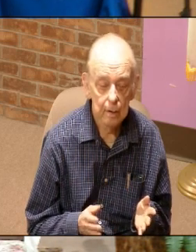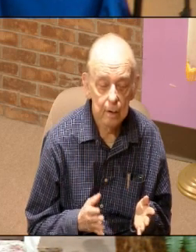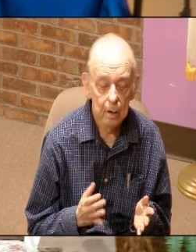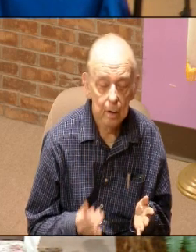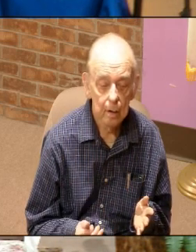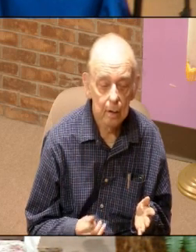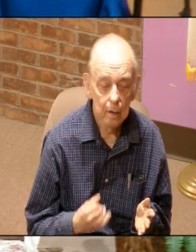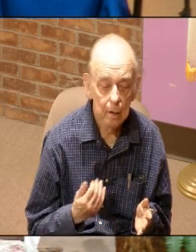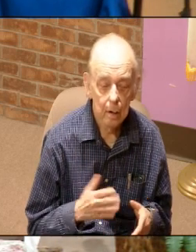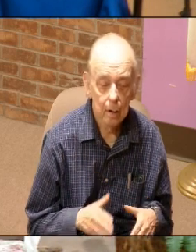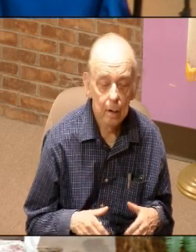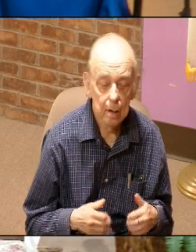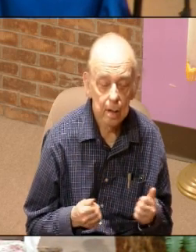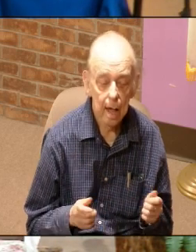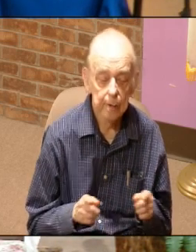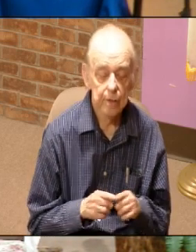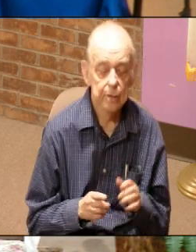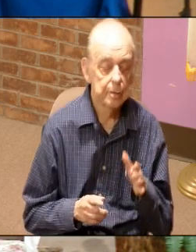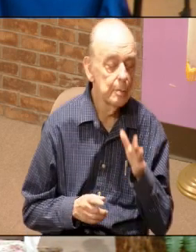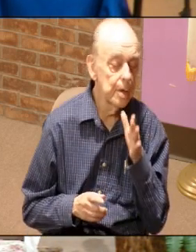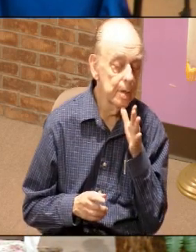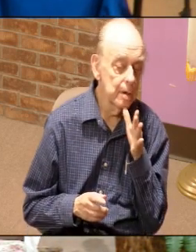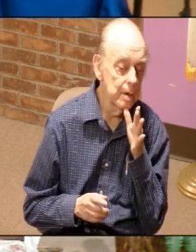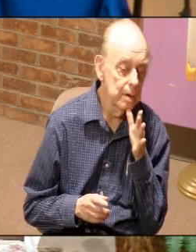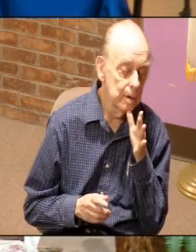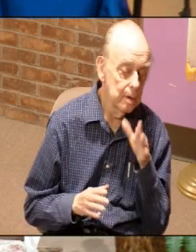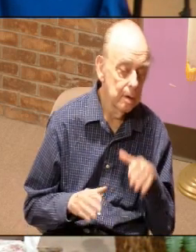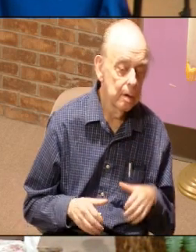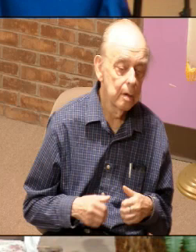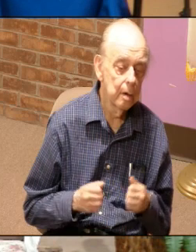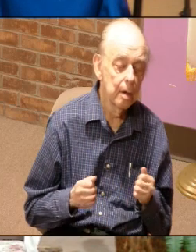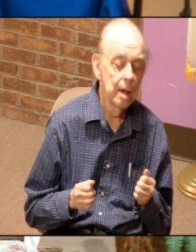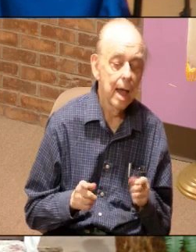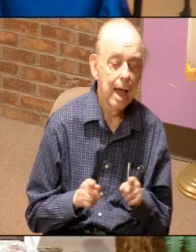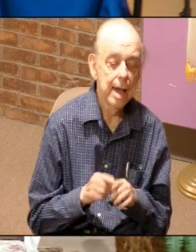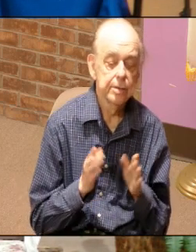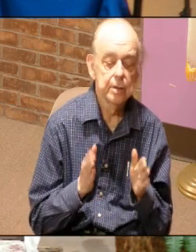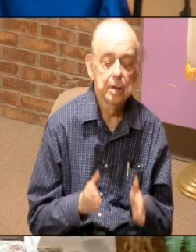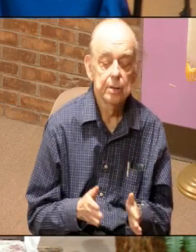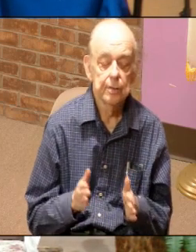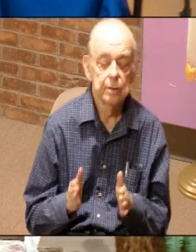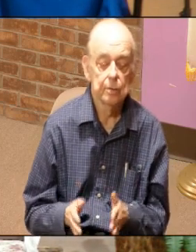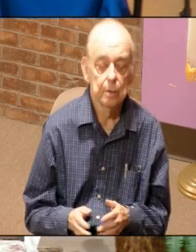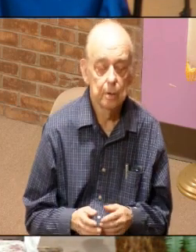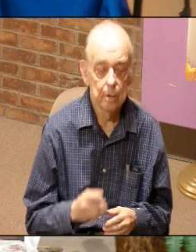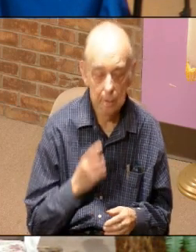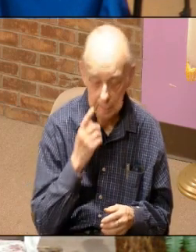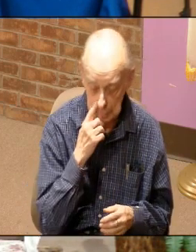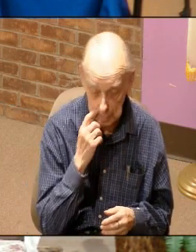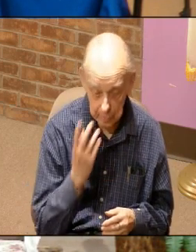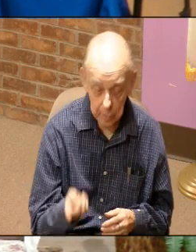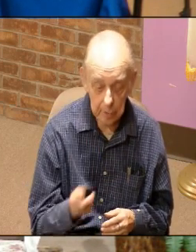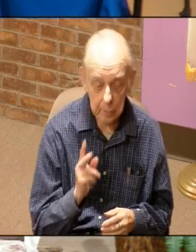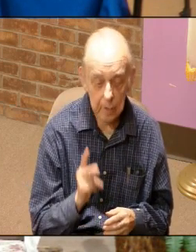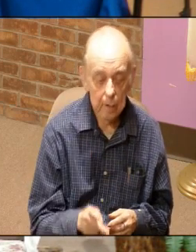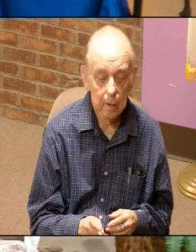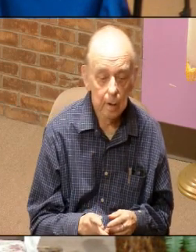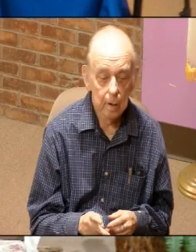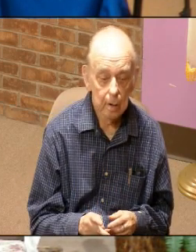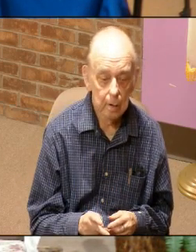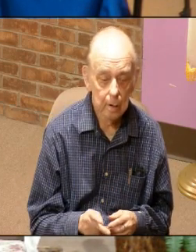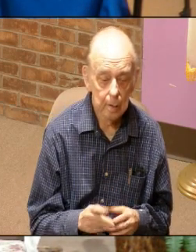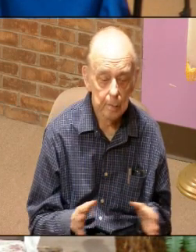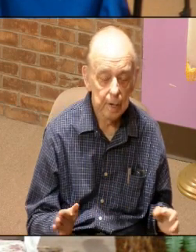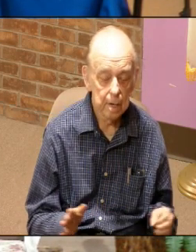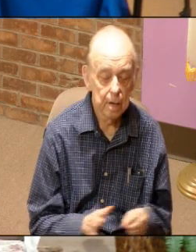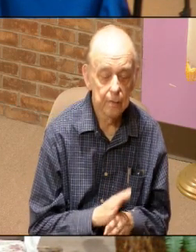in our lives as mothers, in our lives as individuals, there's only one person big enough to